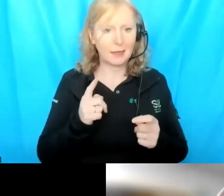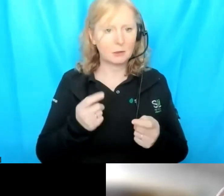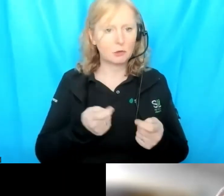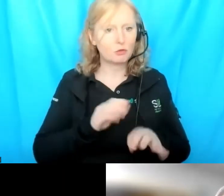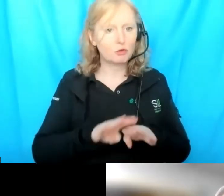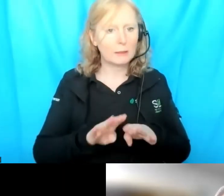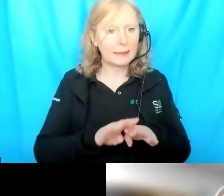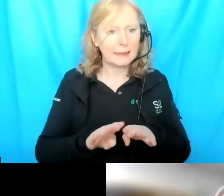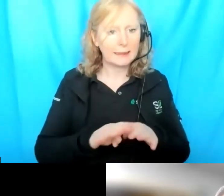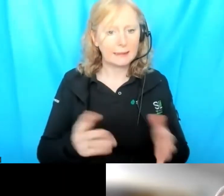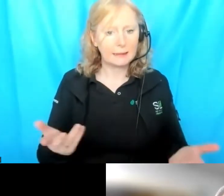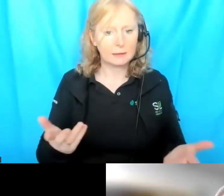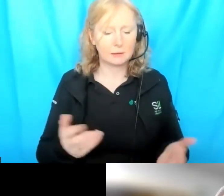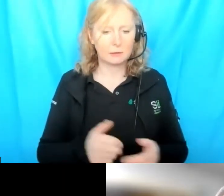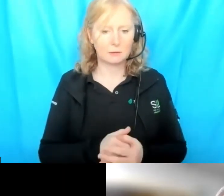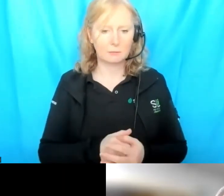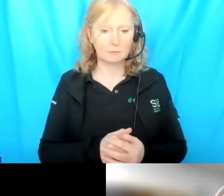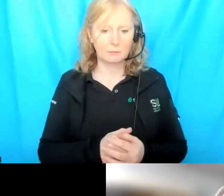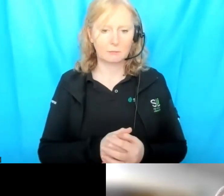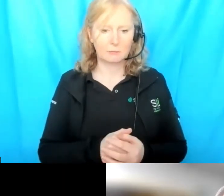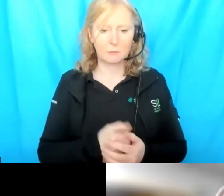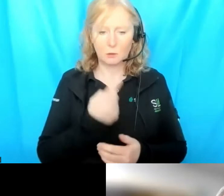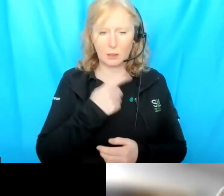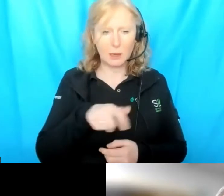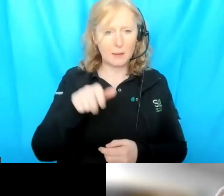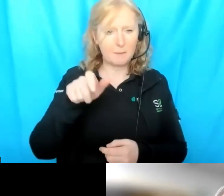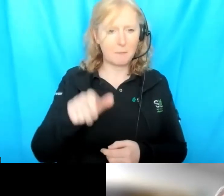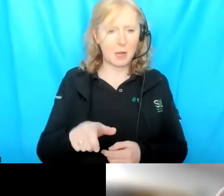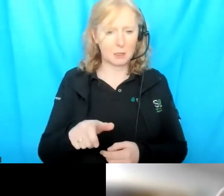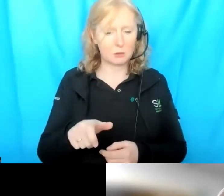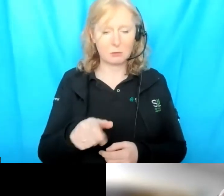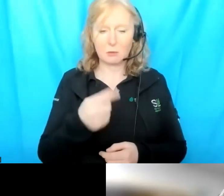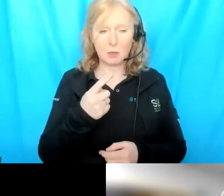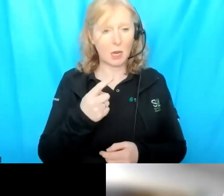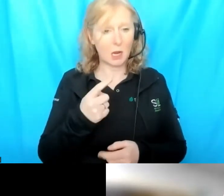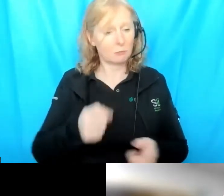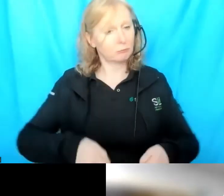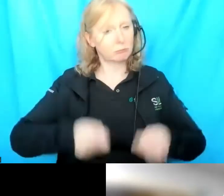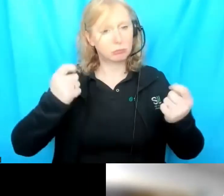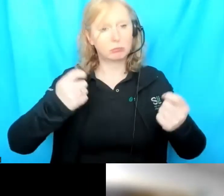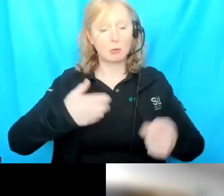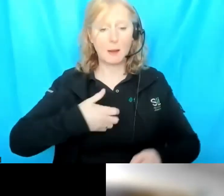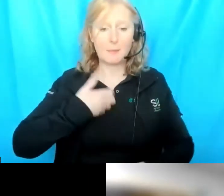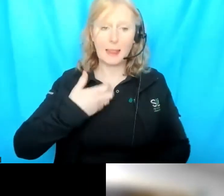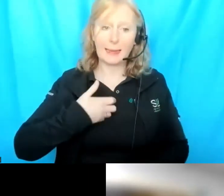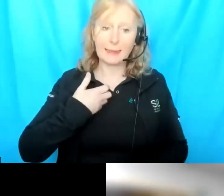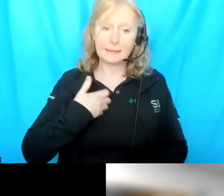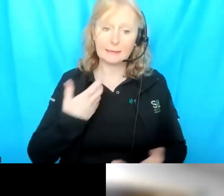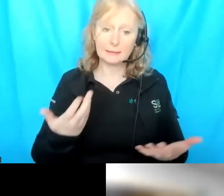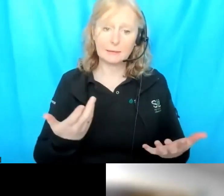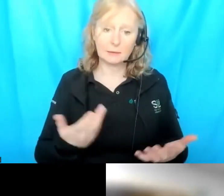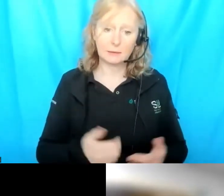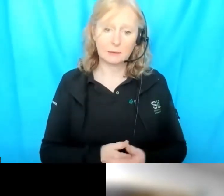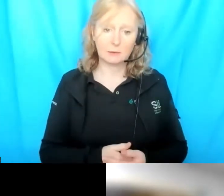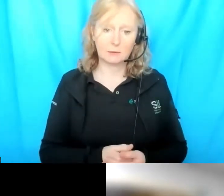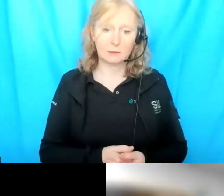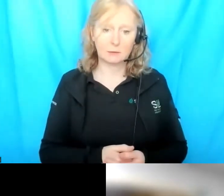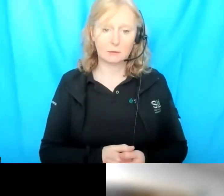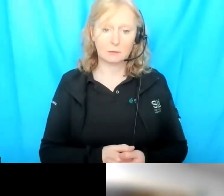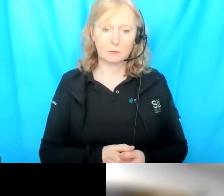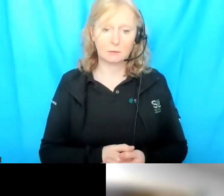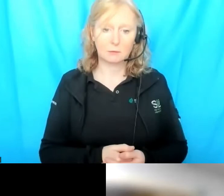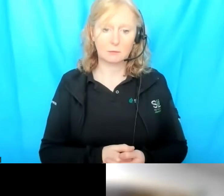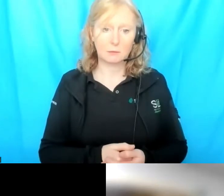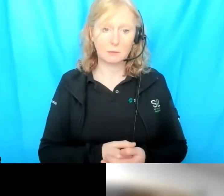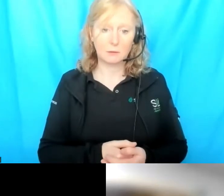know, the passenger could be likely to make a register or a complaint. The influence to the